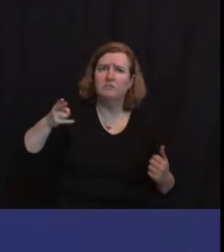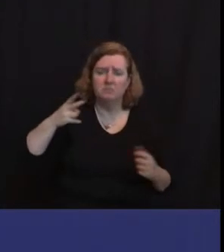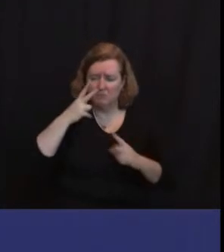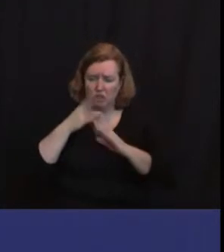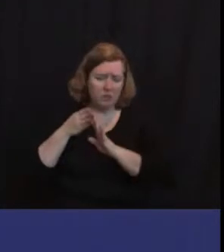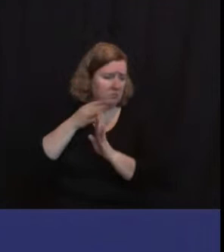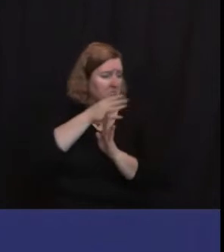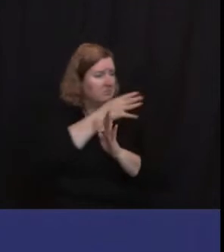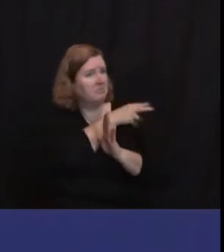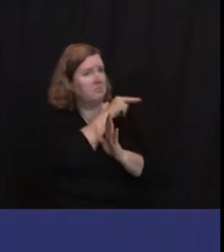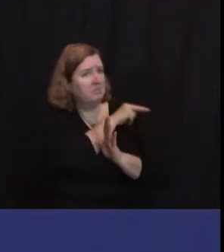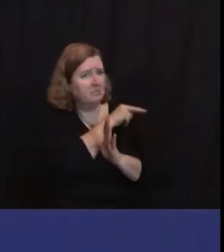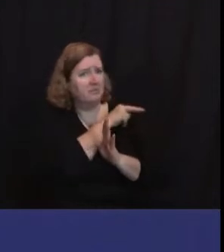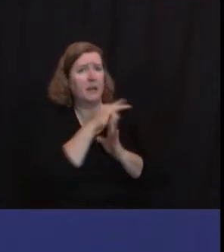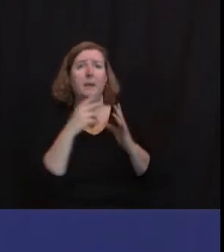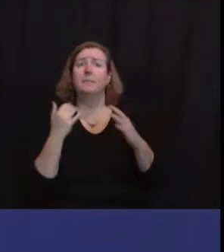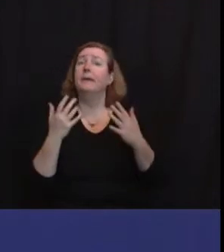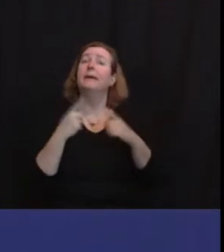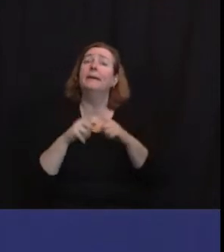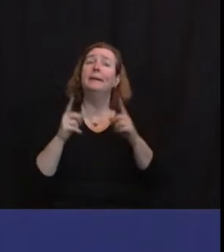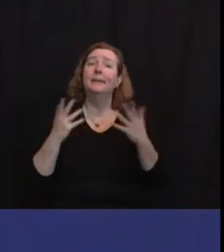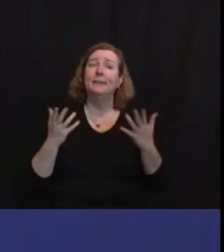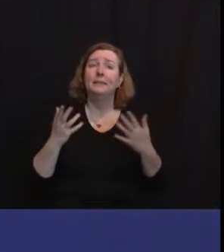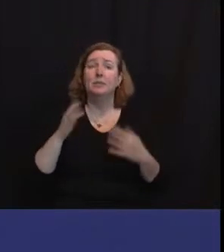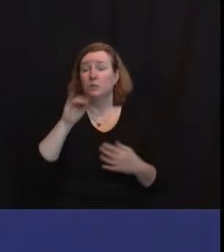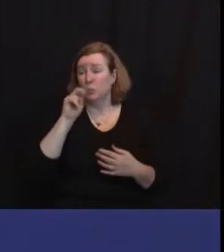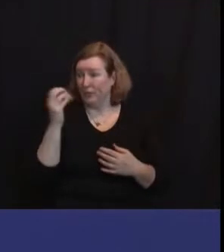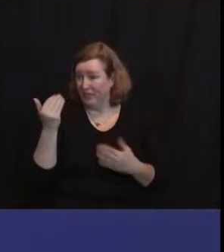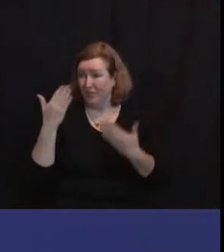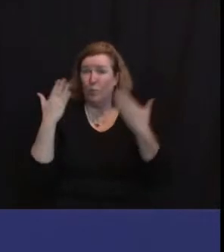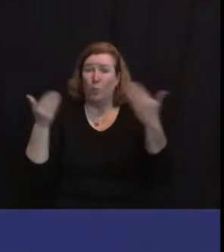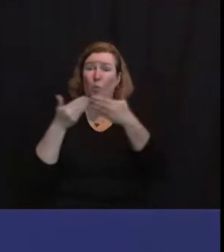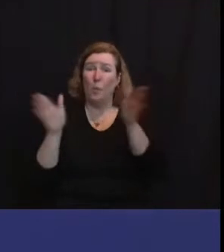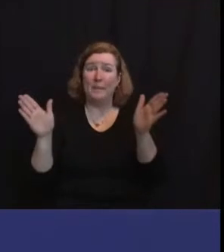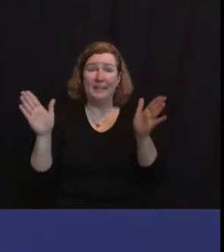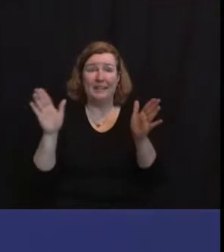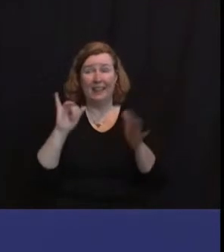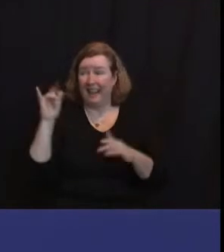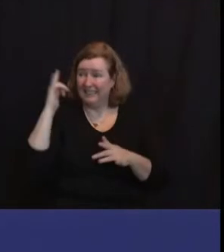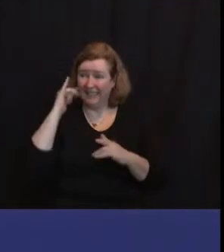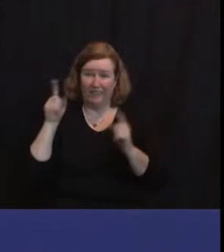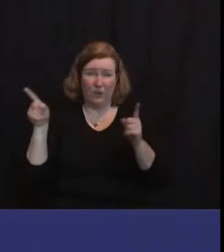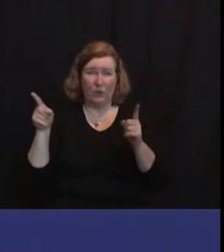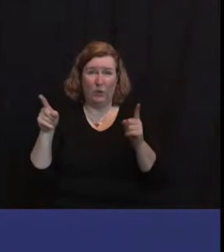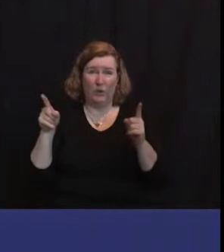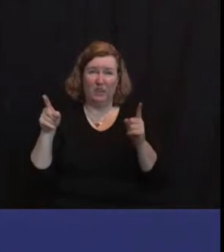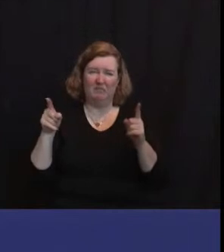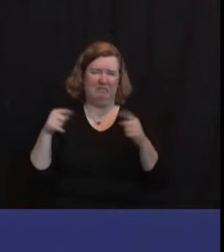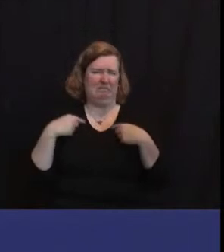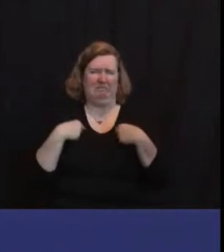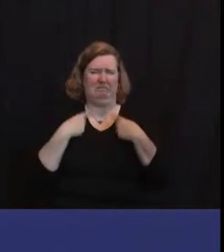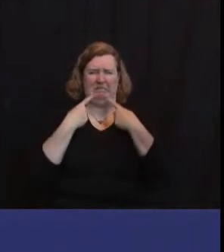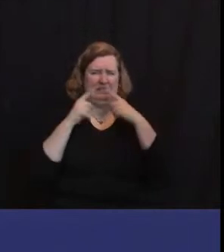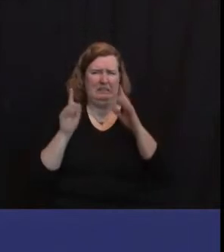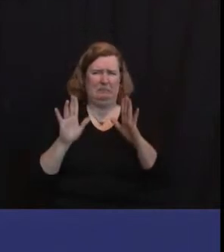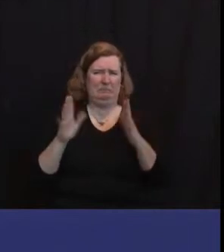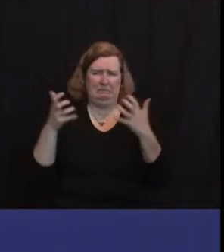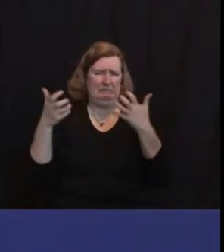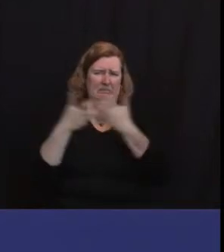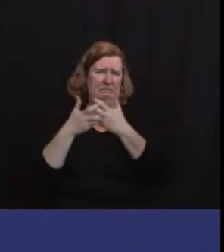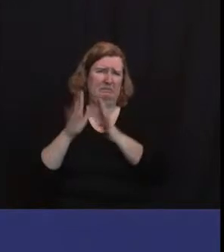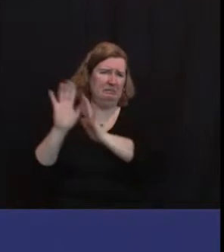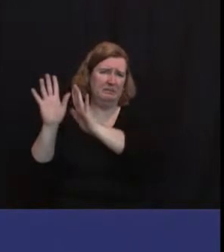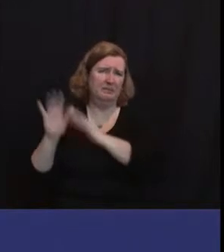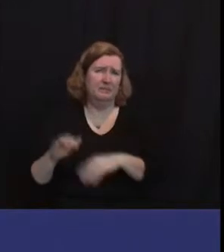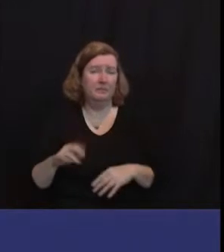that statement today. I don't think, Judy, you would make it today. But do we think we're in a, as I say, I've been saying this about Memorial Day, is